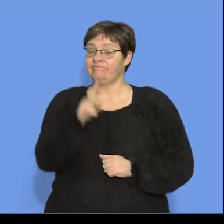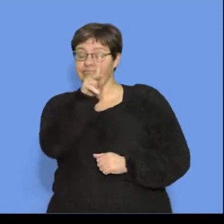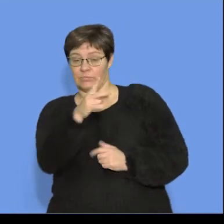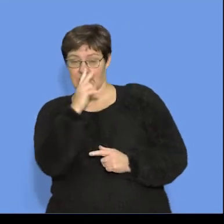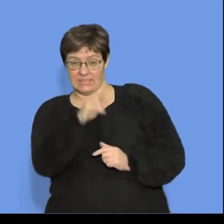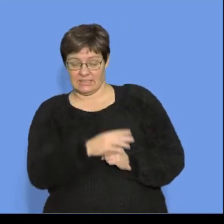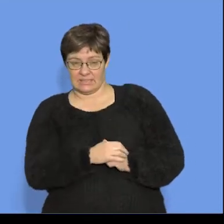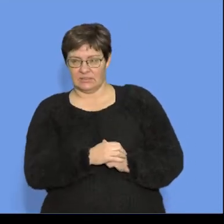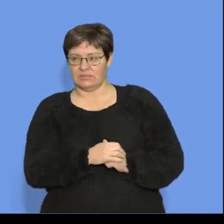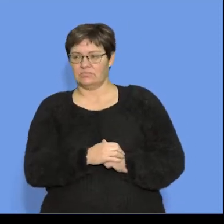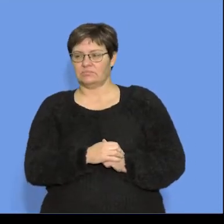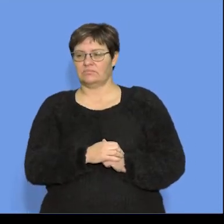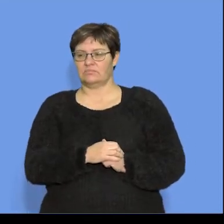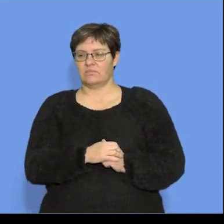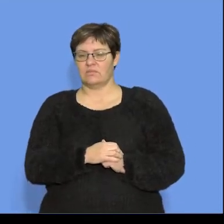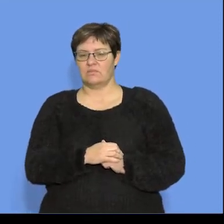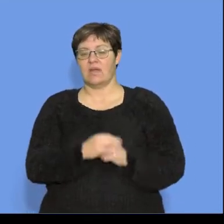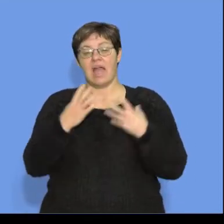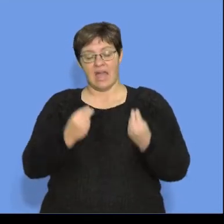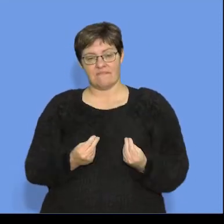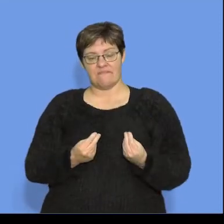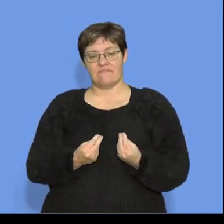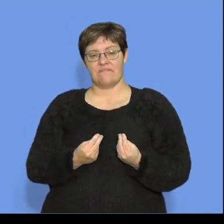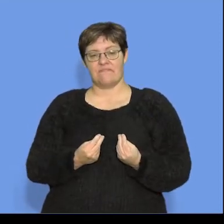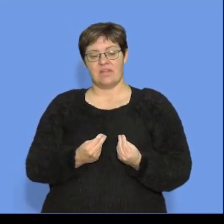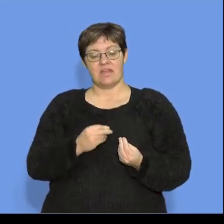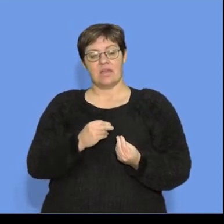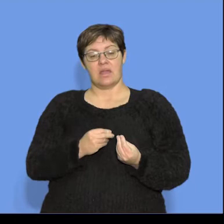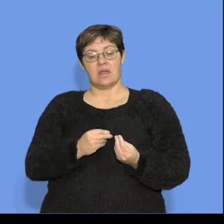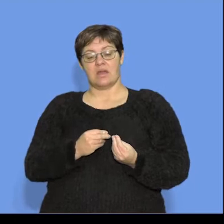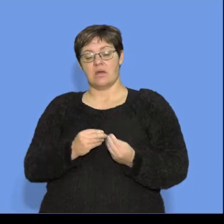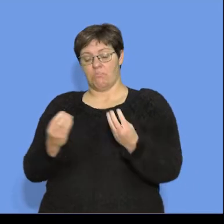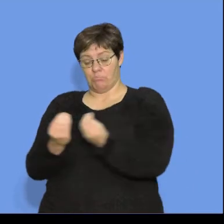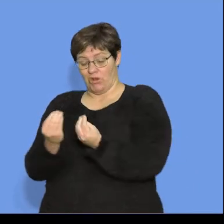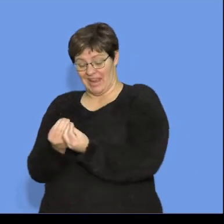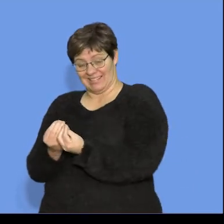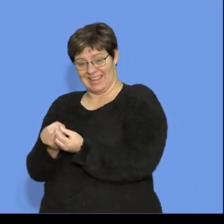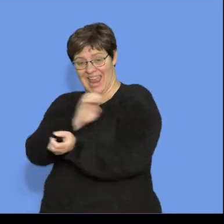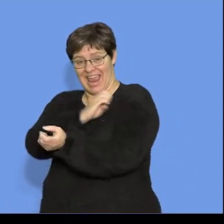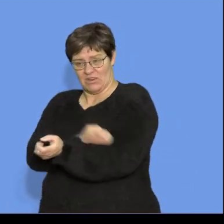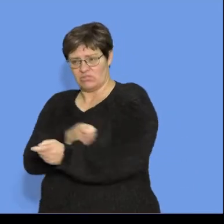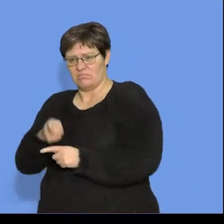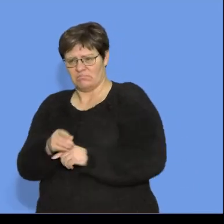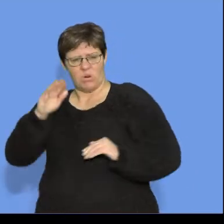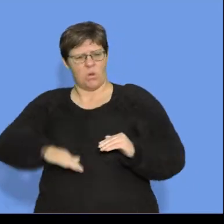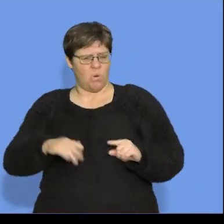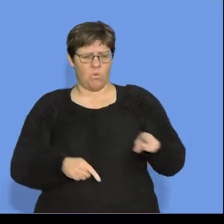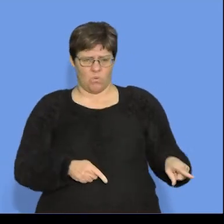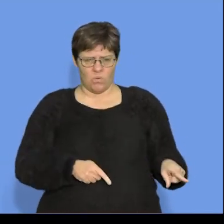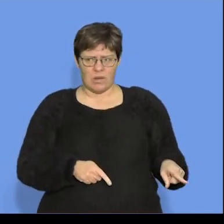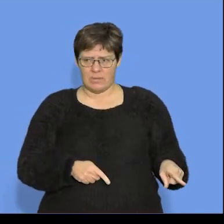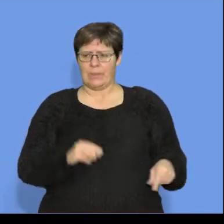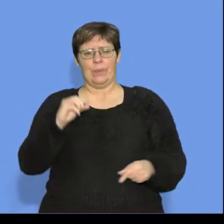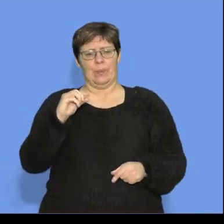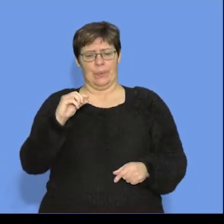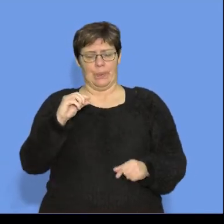go. You can see we've got the energy of the product, which over here is quite low. So it's a small number.